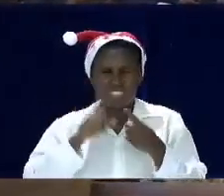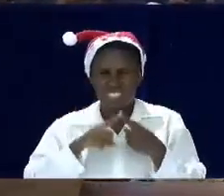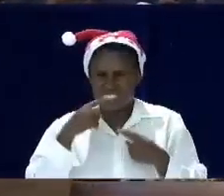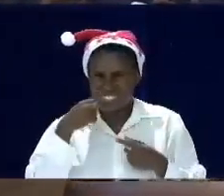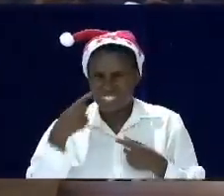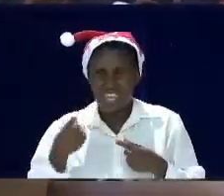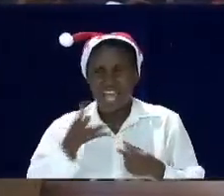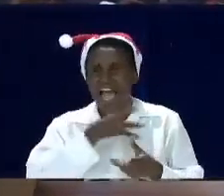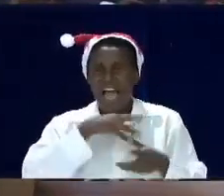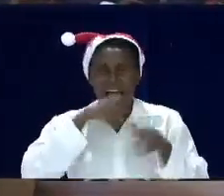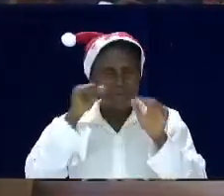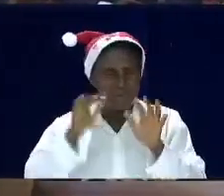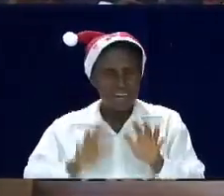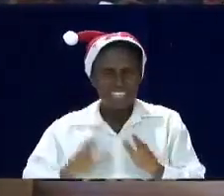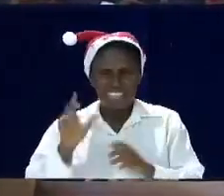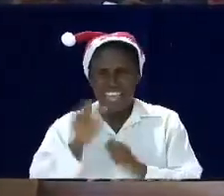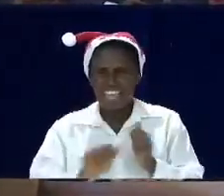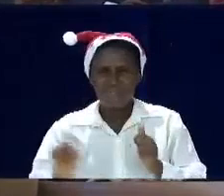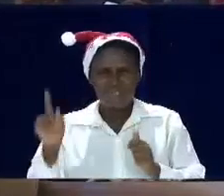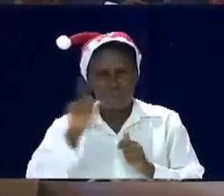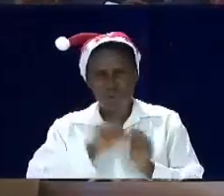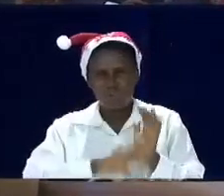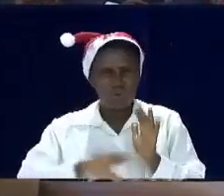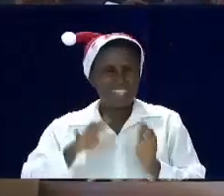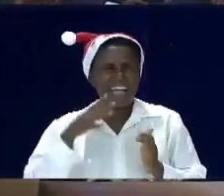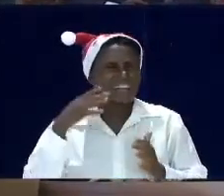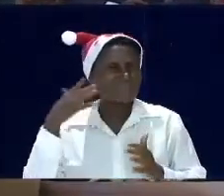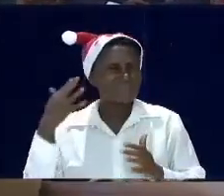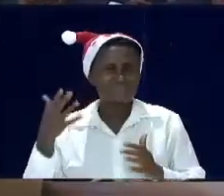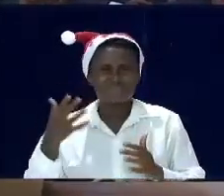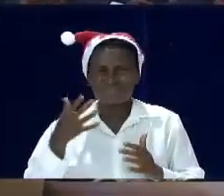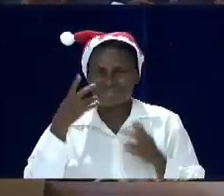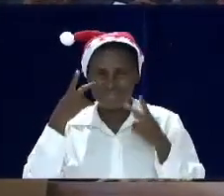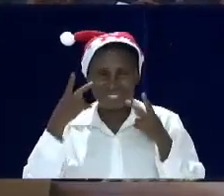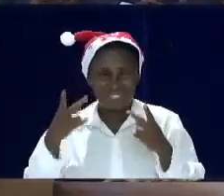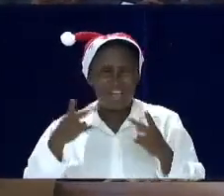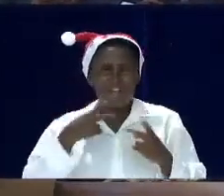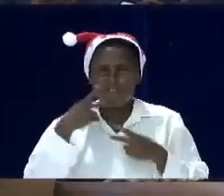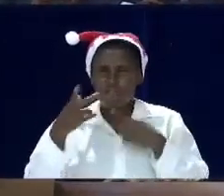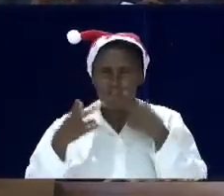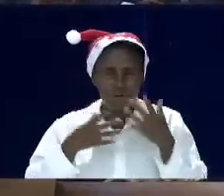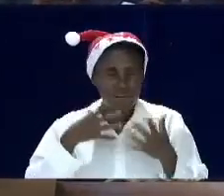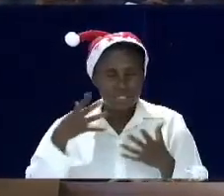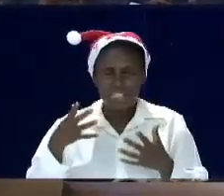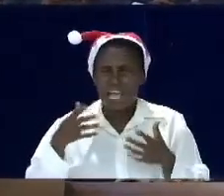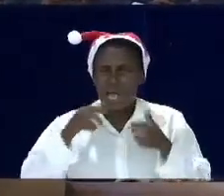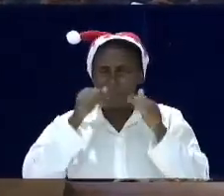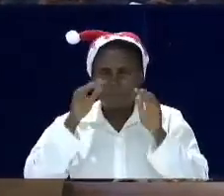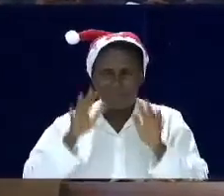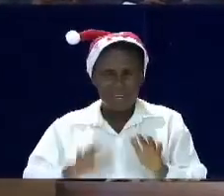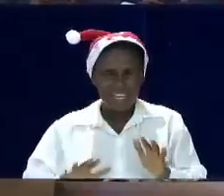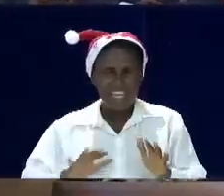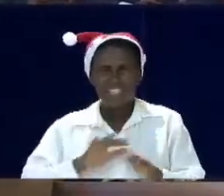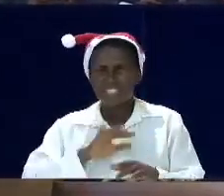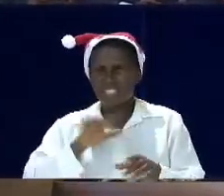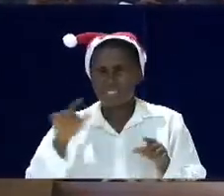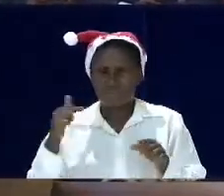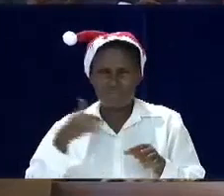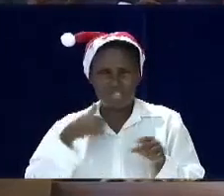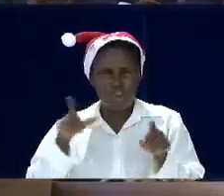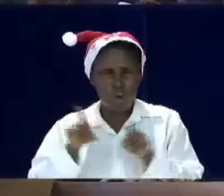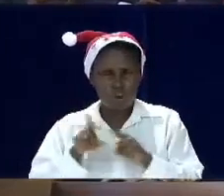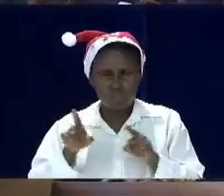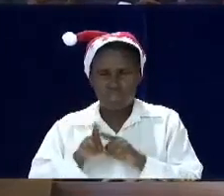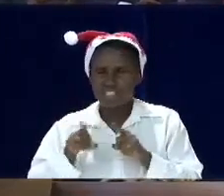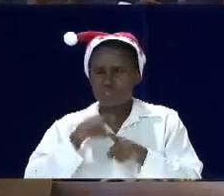bless everyone under the sound of my voice. Bless me also as you are blessing your people. Thank